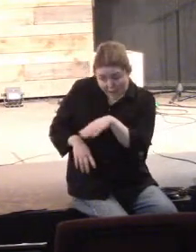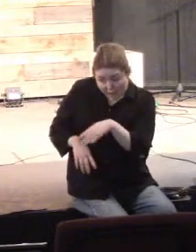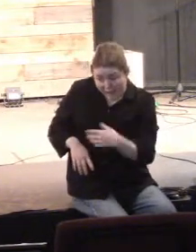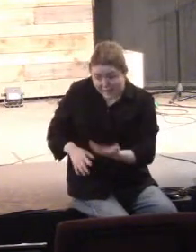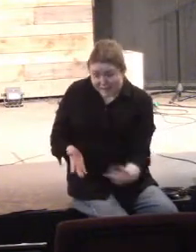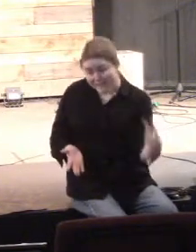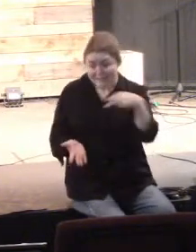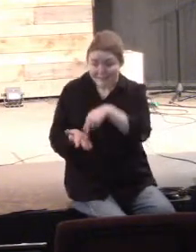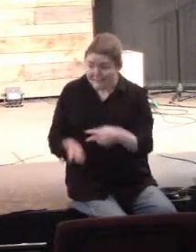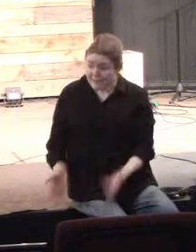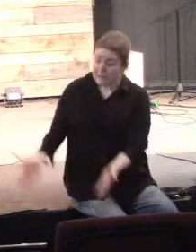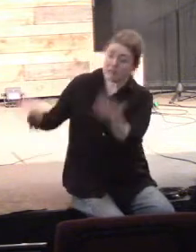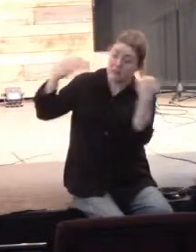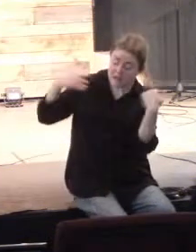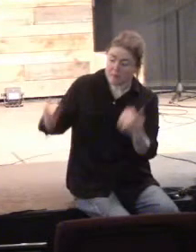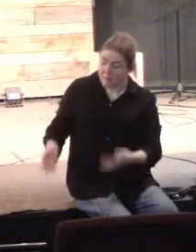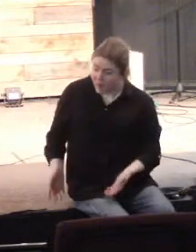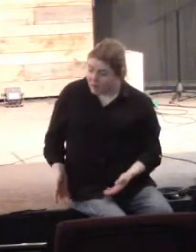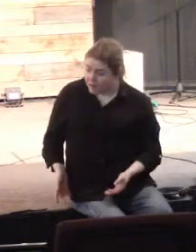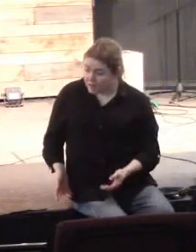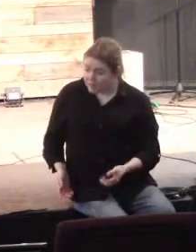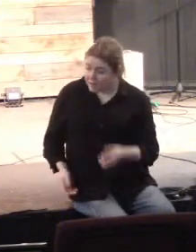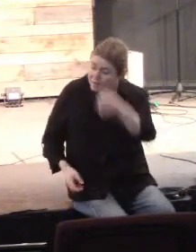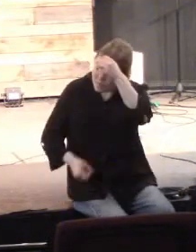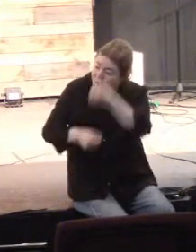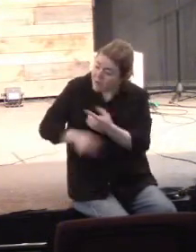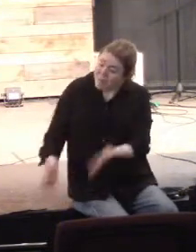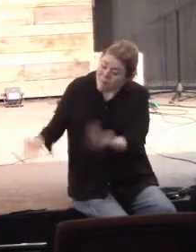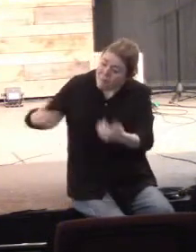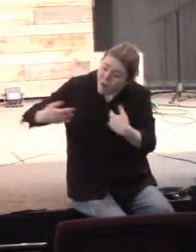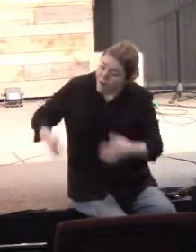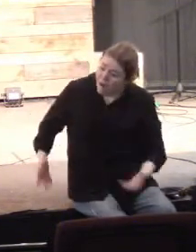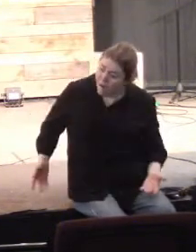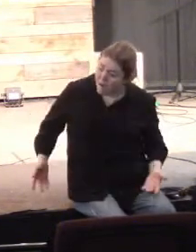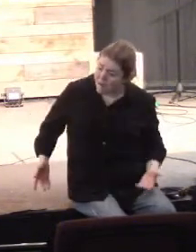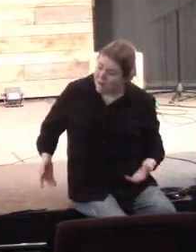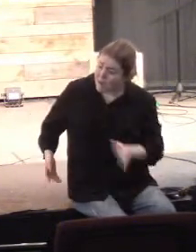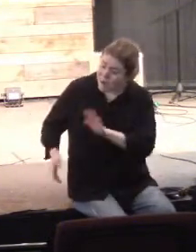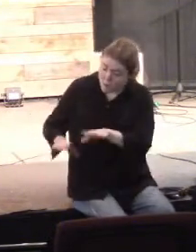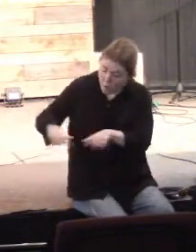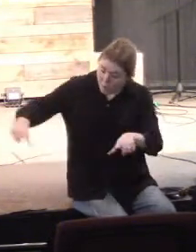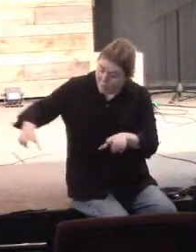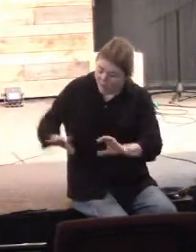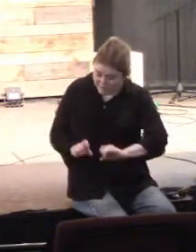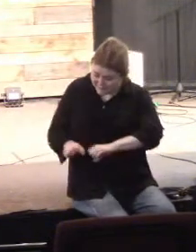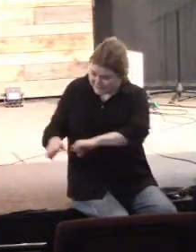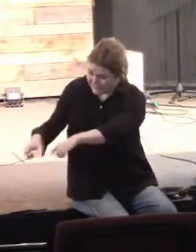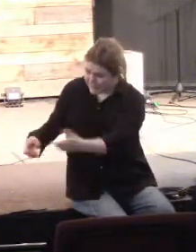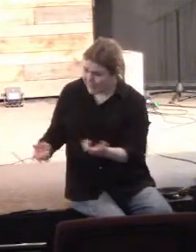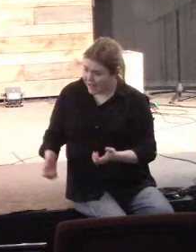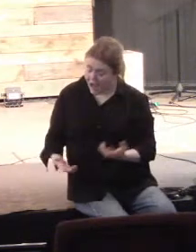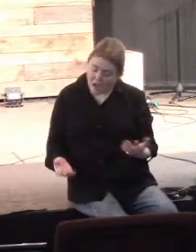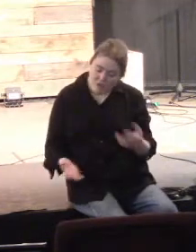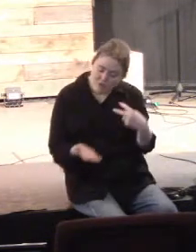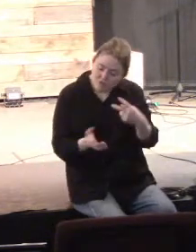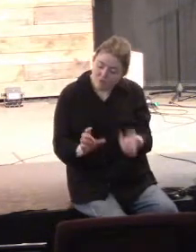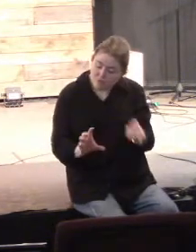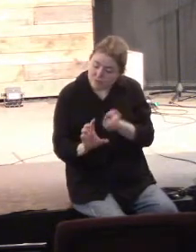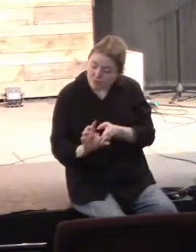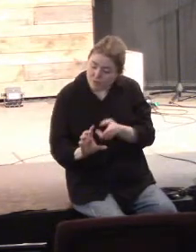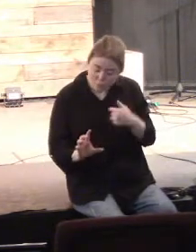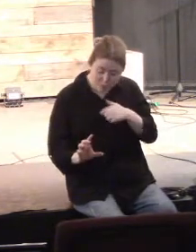man, get up. Rise up, brother. Take up your mat and join me on this walk with you.